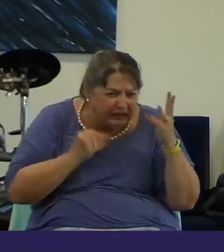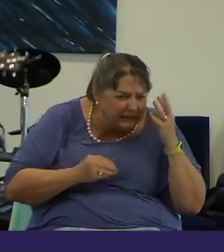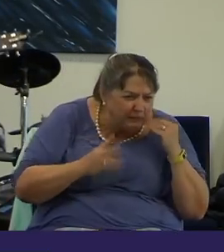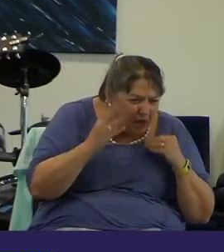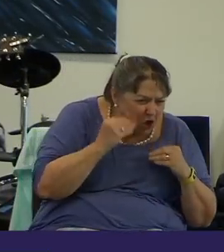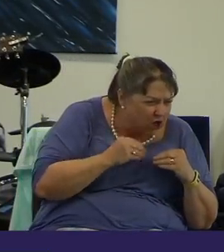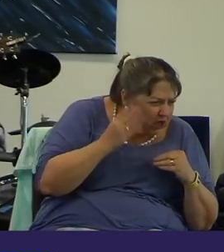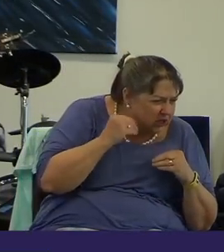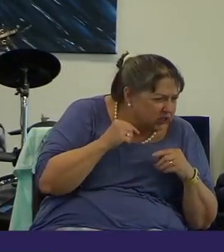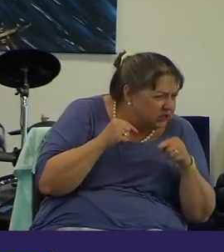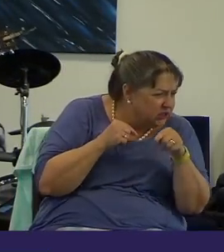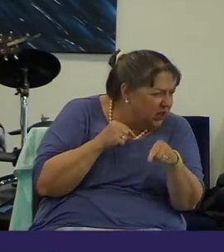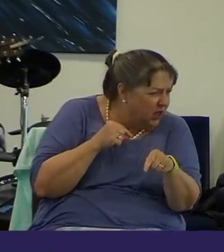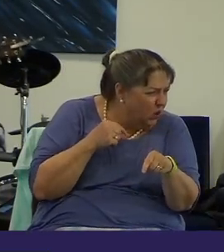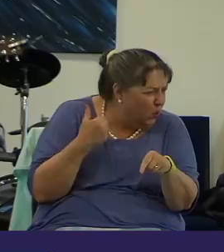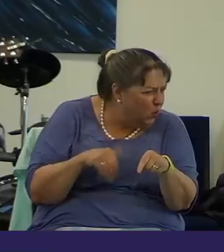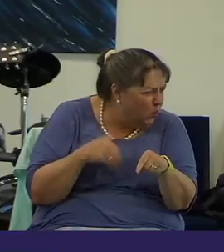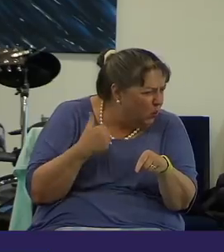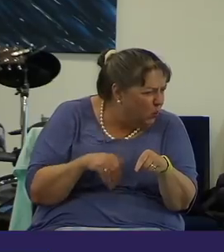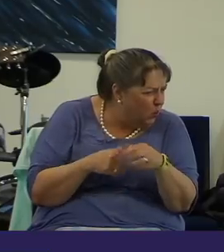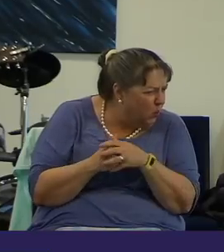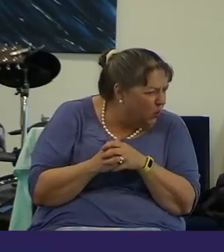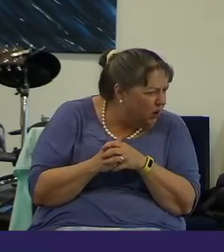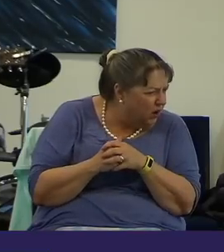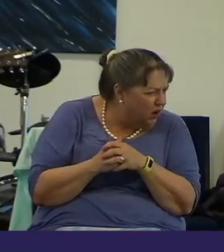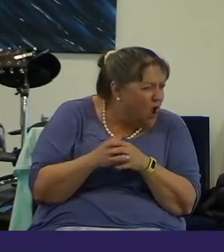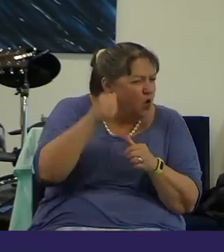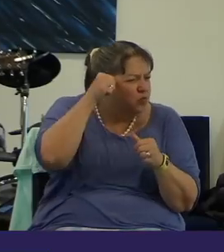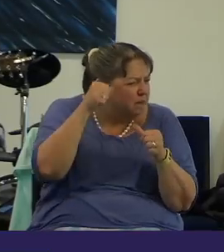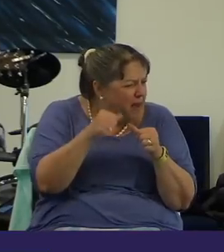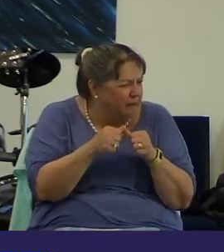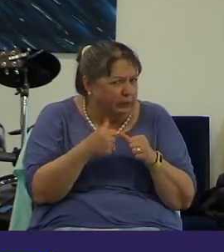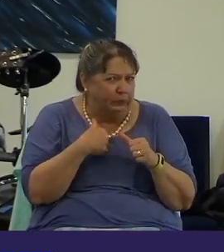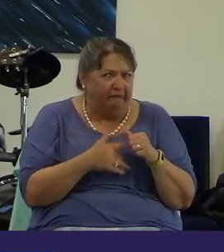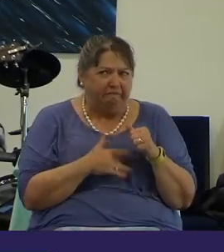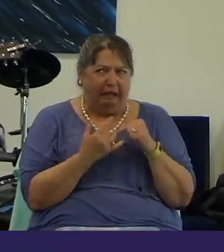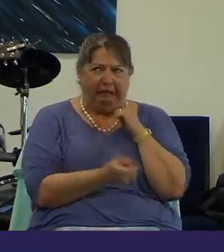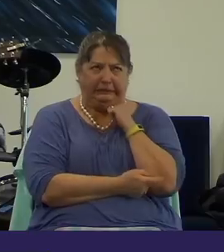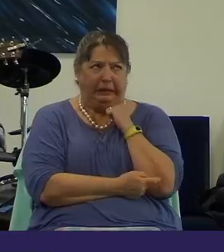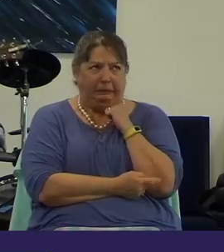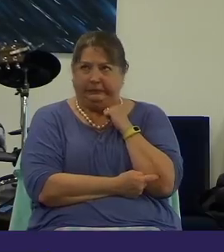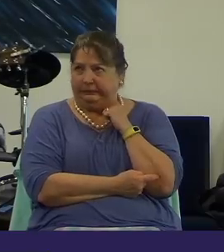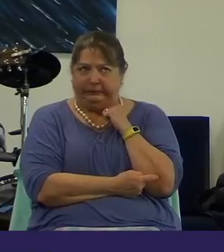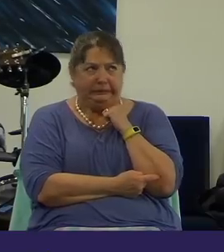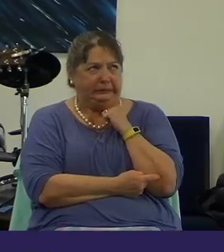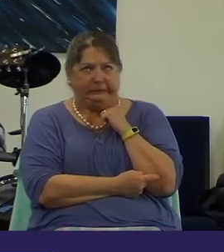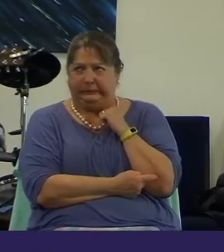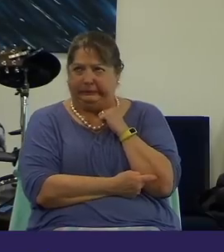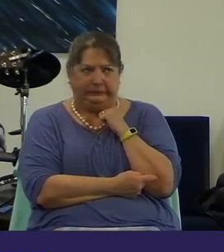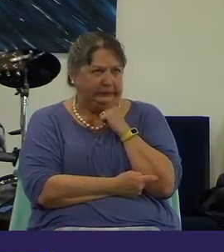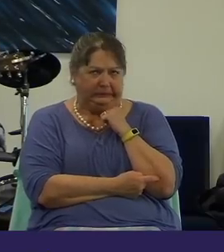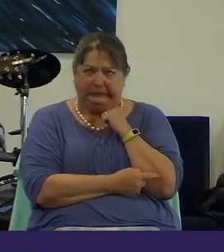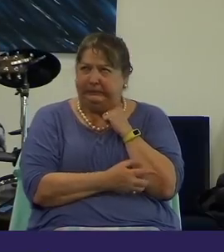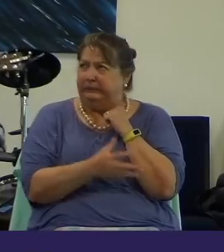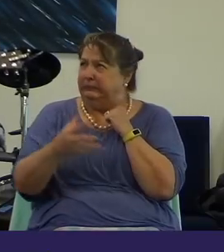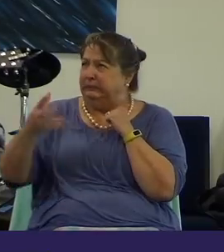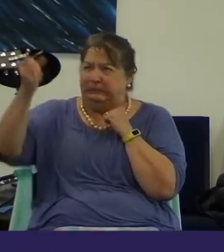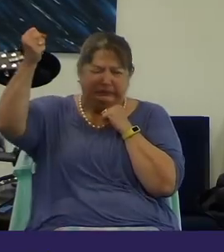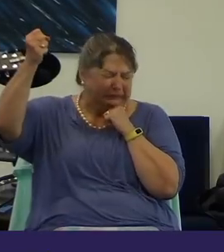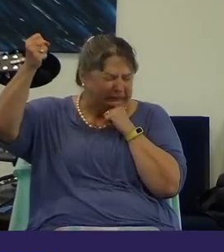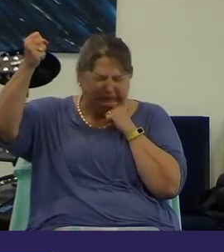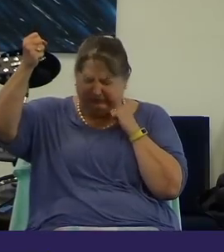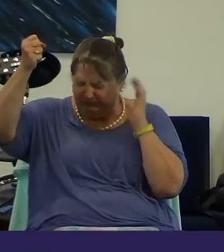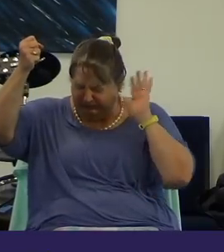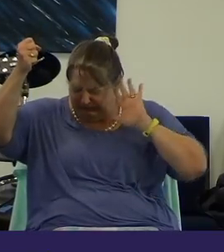we never ever forget that. When we're tempted to sin, when we're tempted to give in to the desires of the flesh, when we're